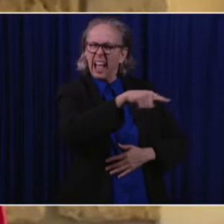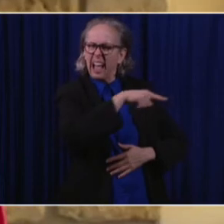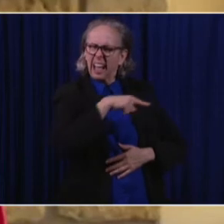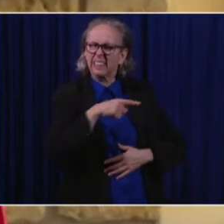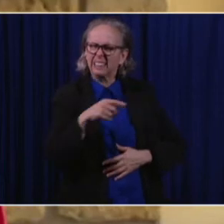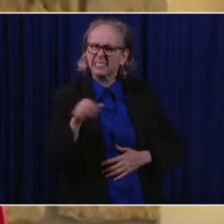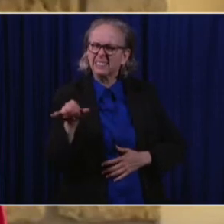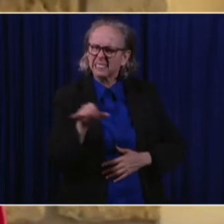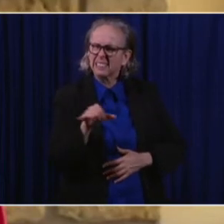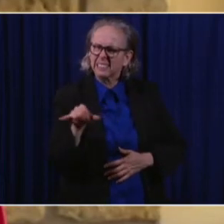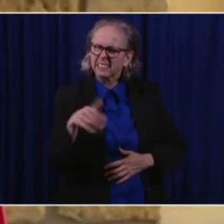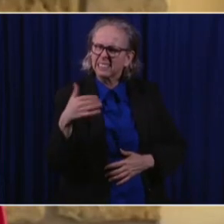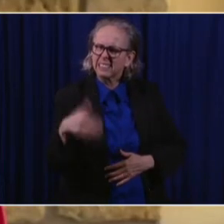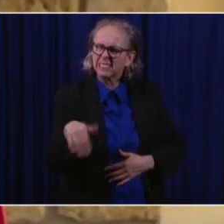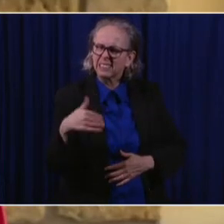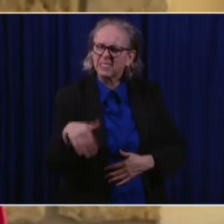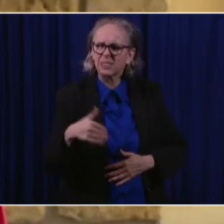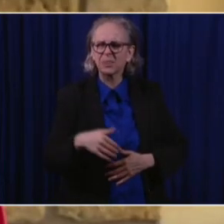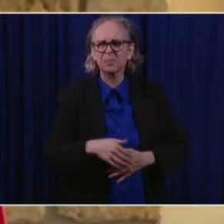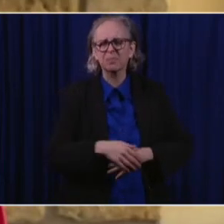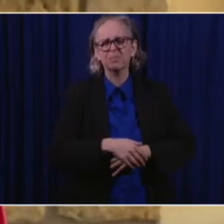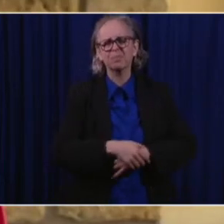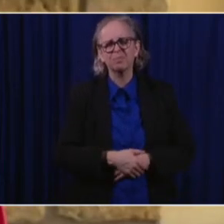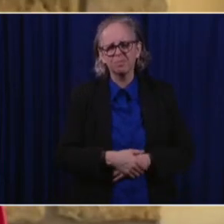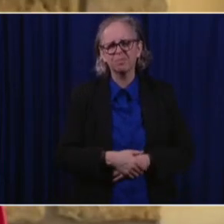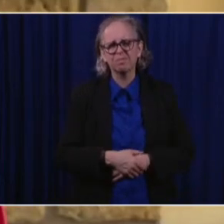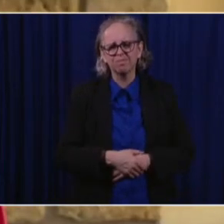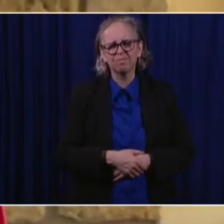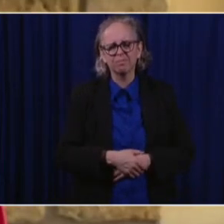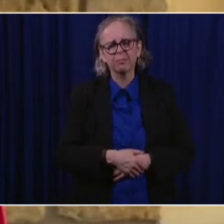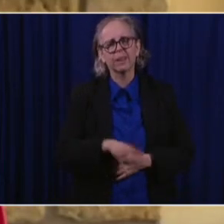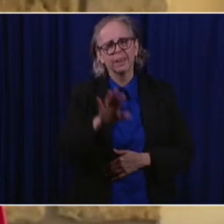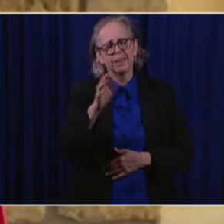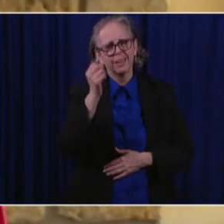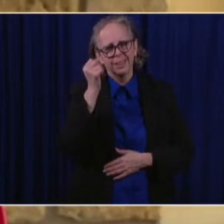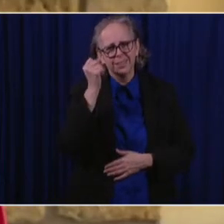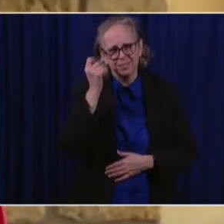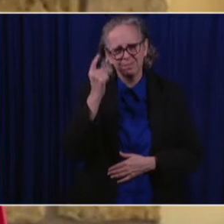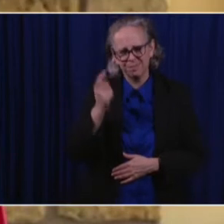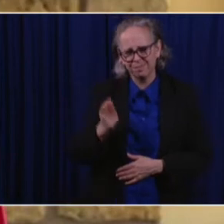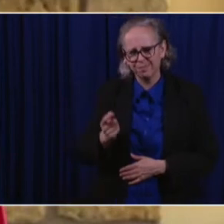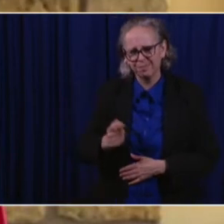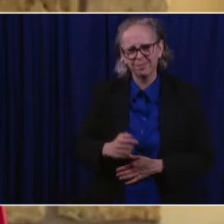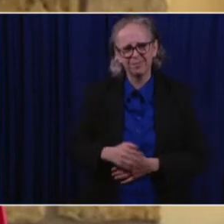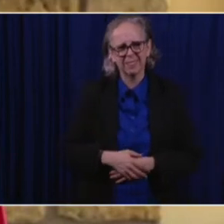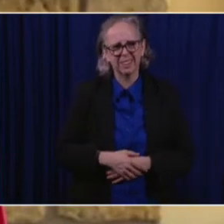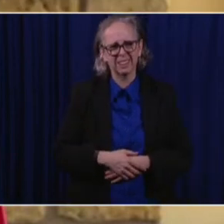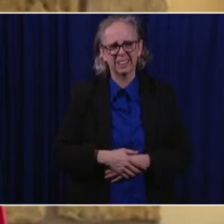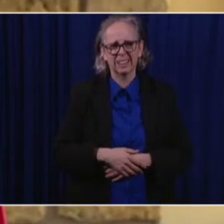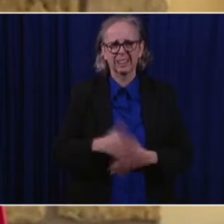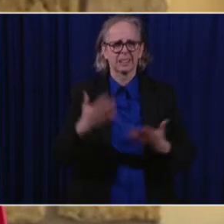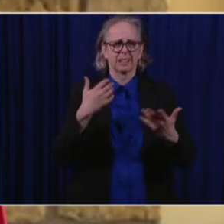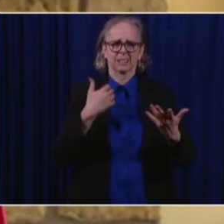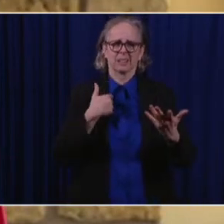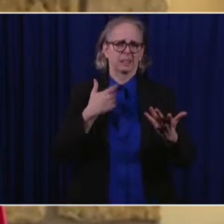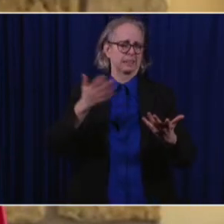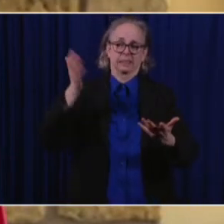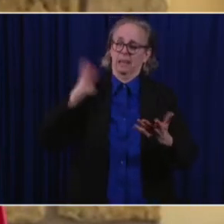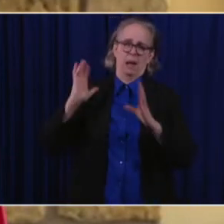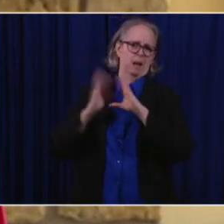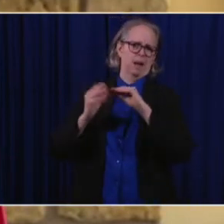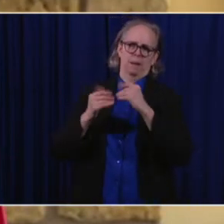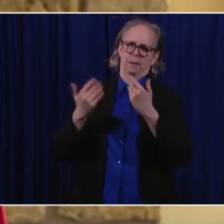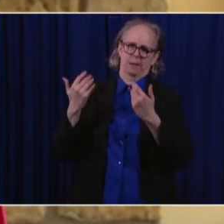think, again, I'll go back to what I've said, and I think what the doctors would say, and I invite them for any comments, but this is